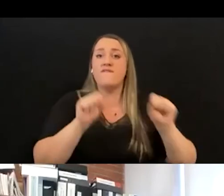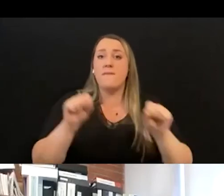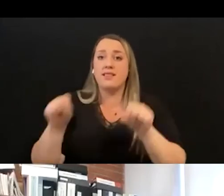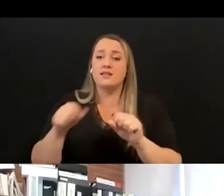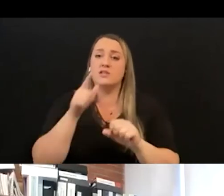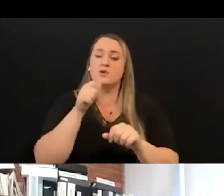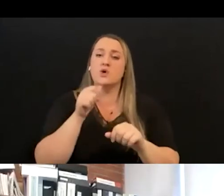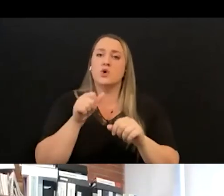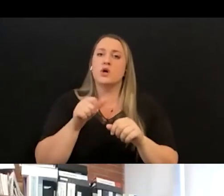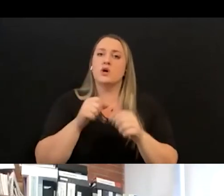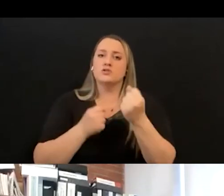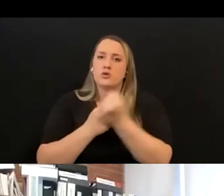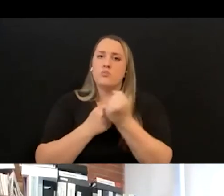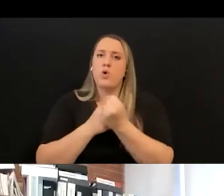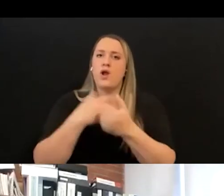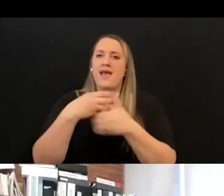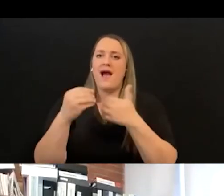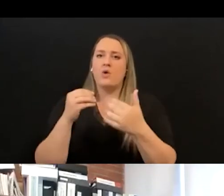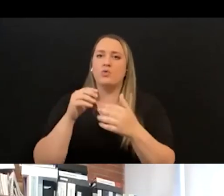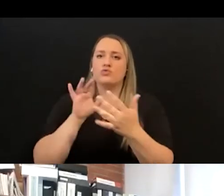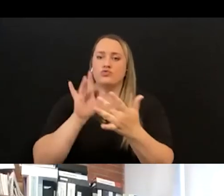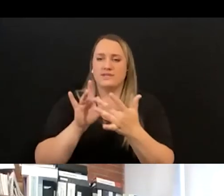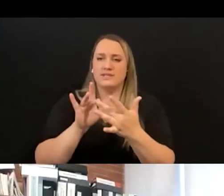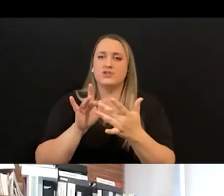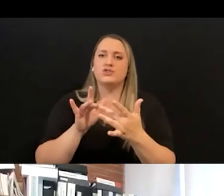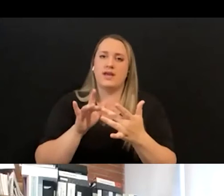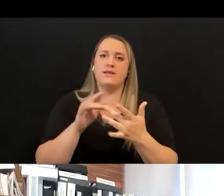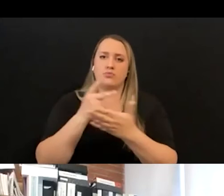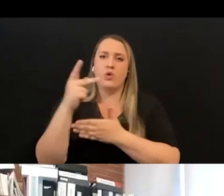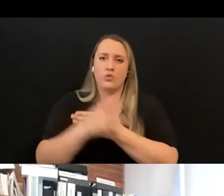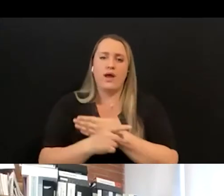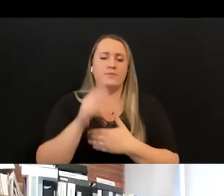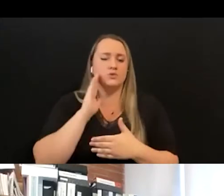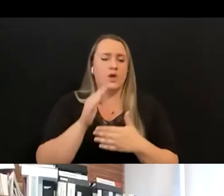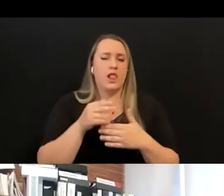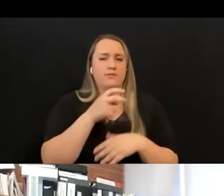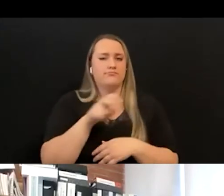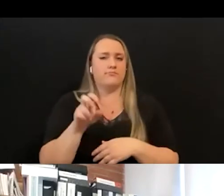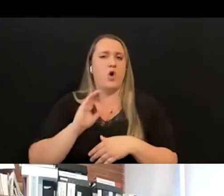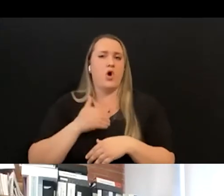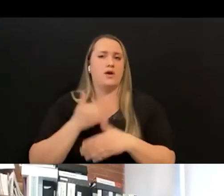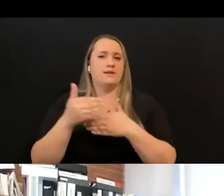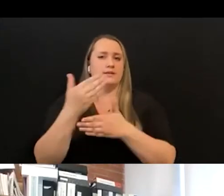also supporting outreach, which will kind of lead into the next part of our conversation.